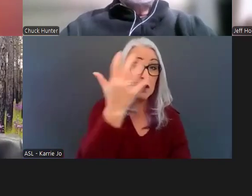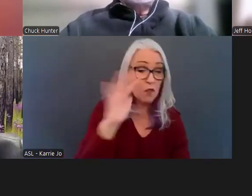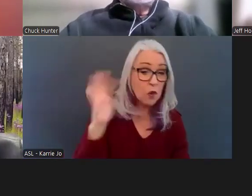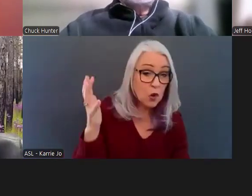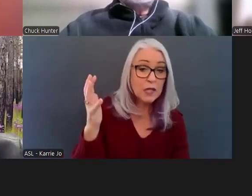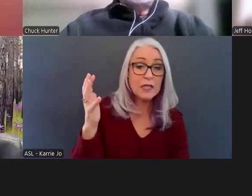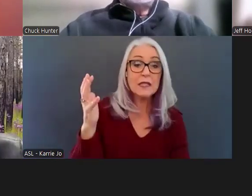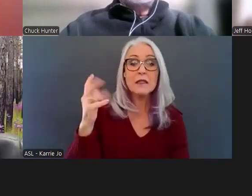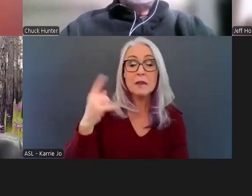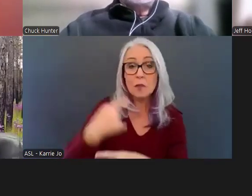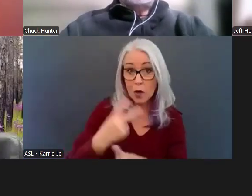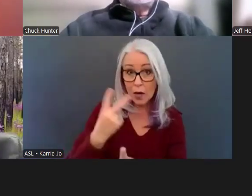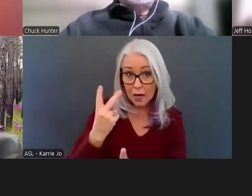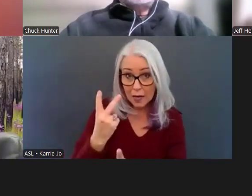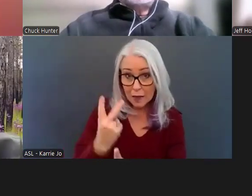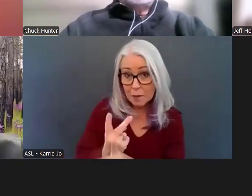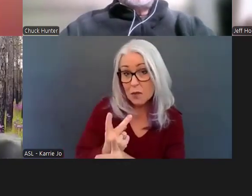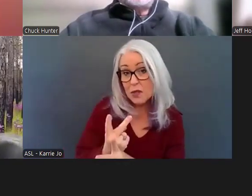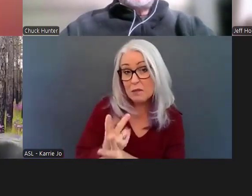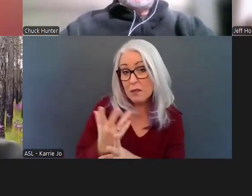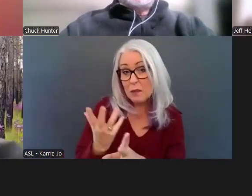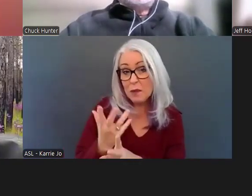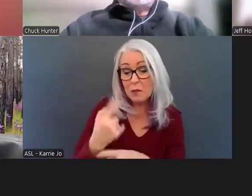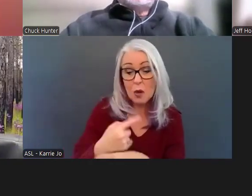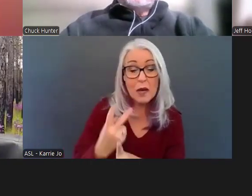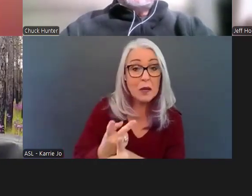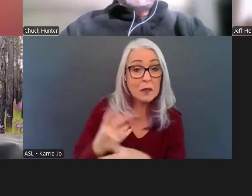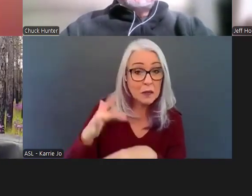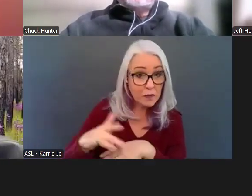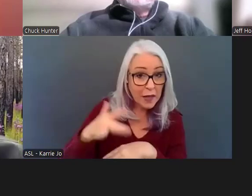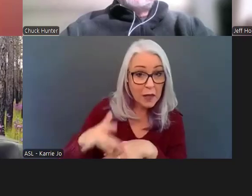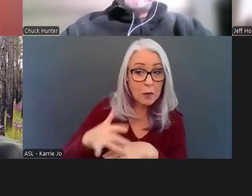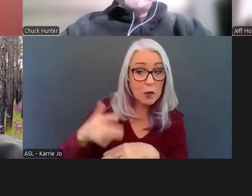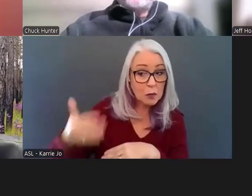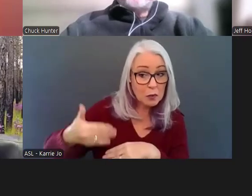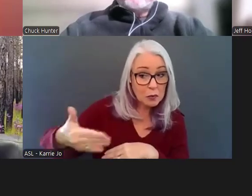marketability of those species down the road. And so